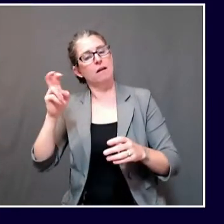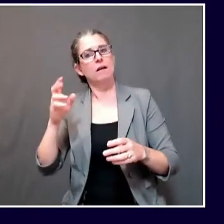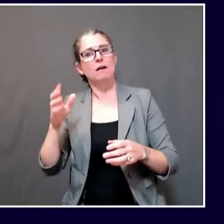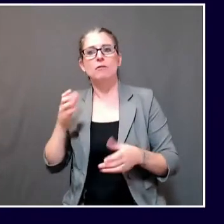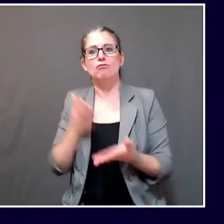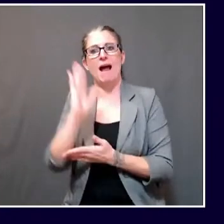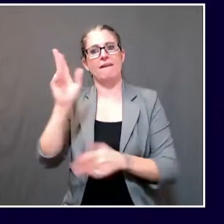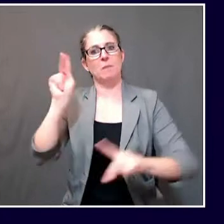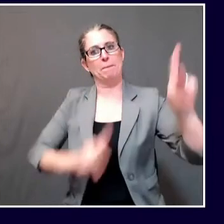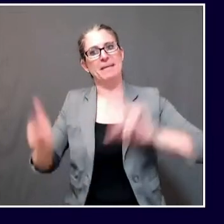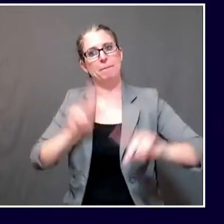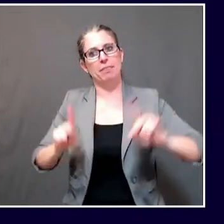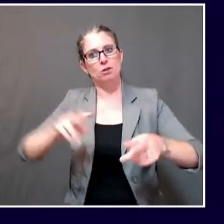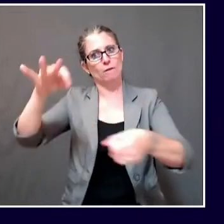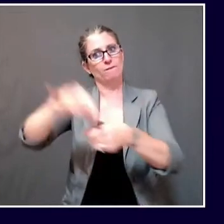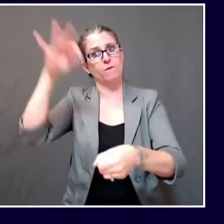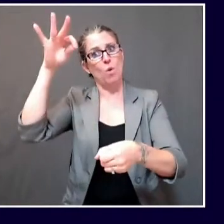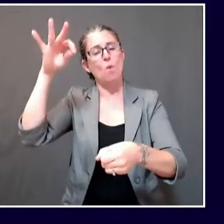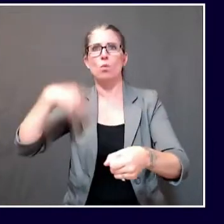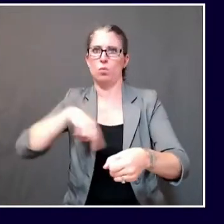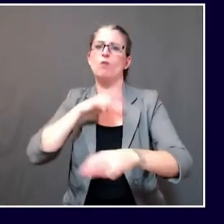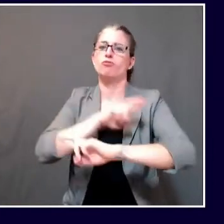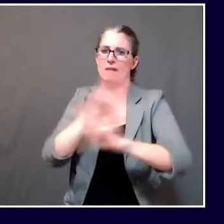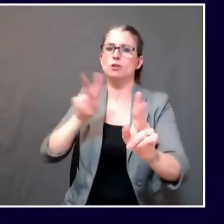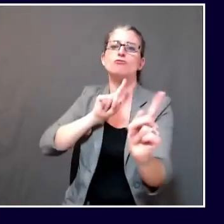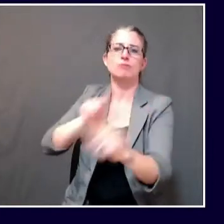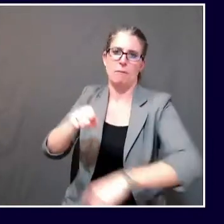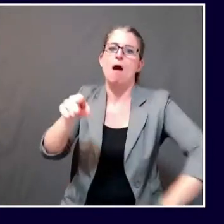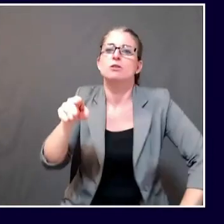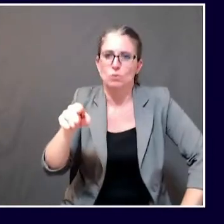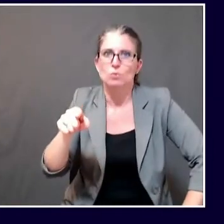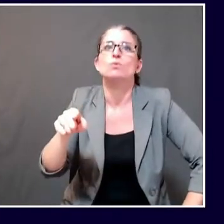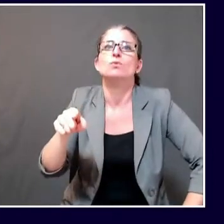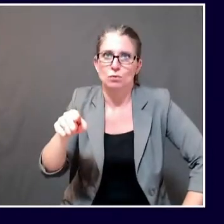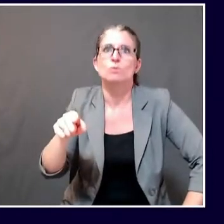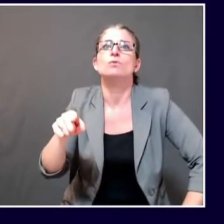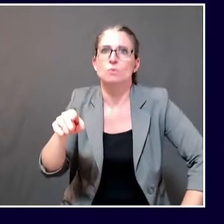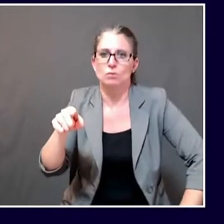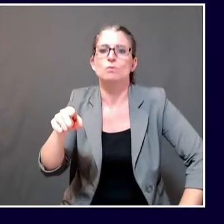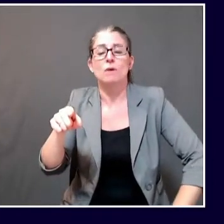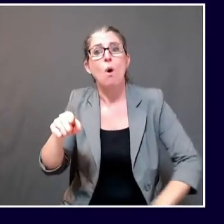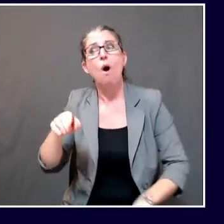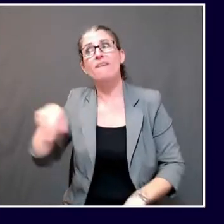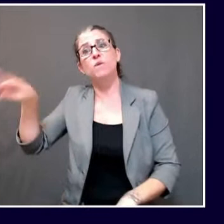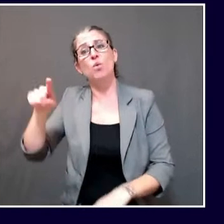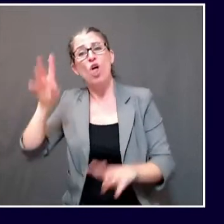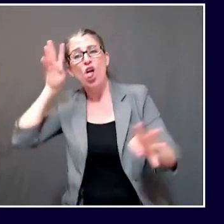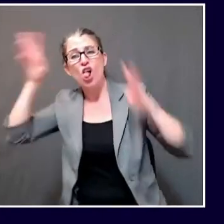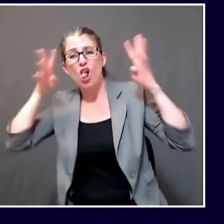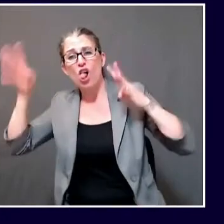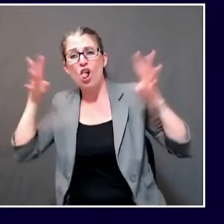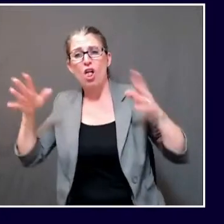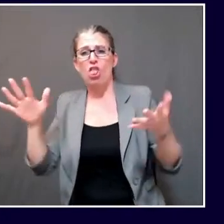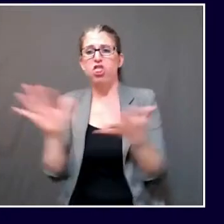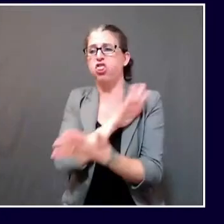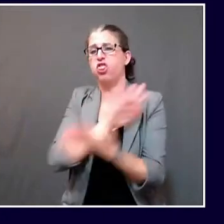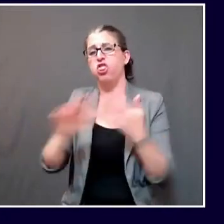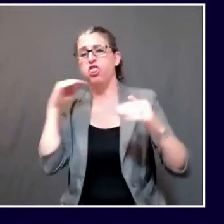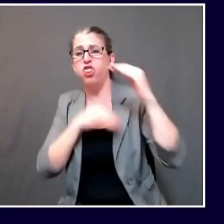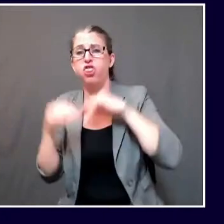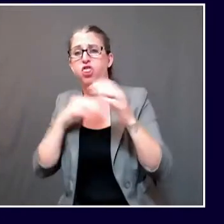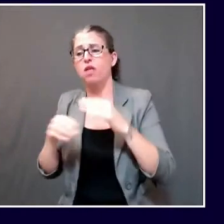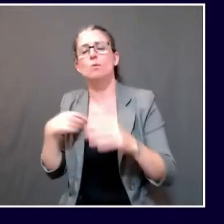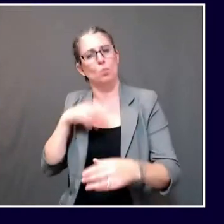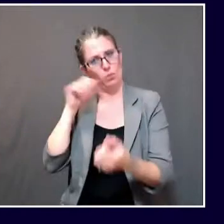are not given bad information that they then subsequently act on. So we don't know of anything organized happening or even anything that's not organized. We just